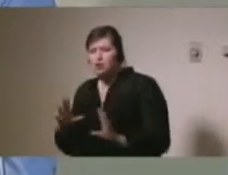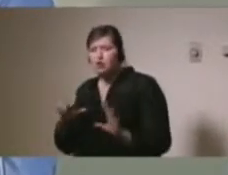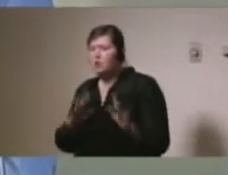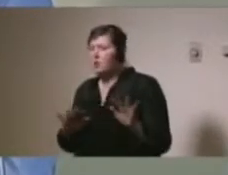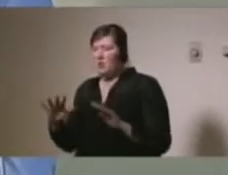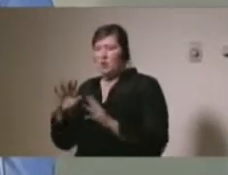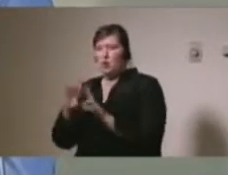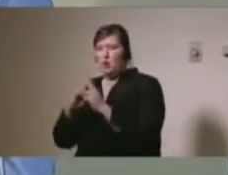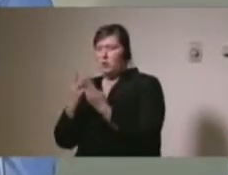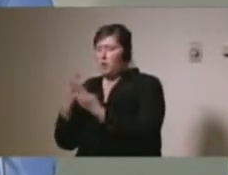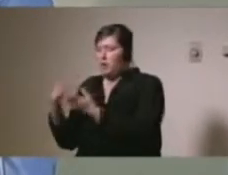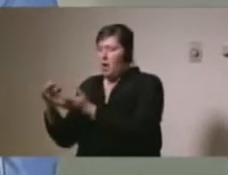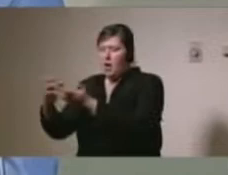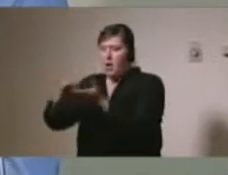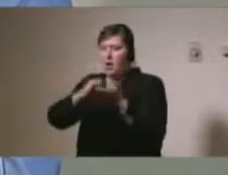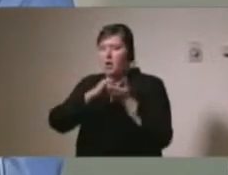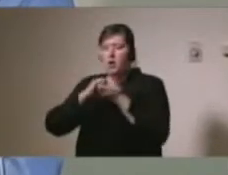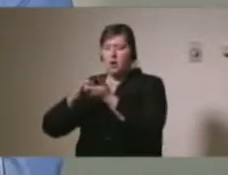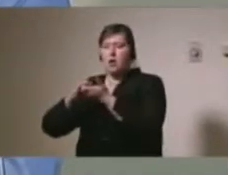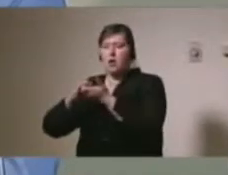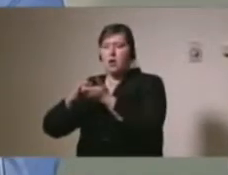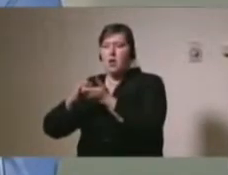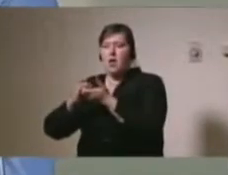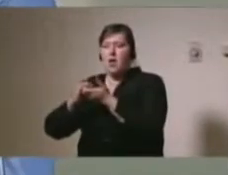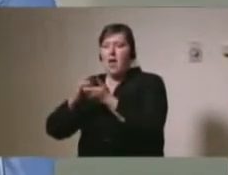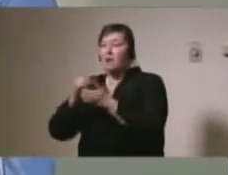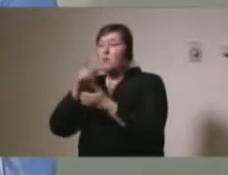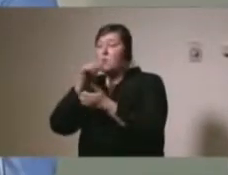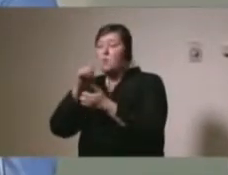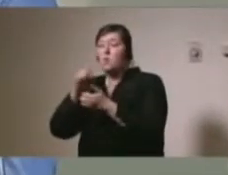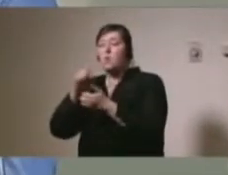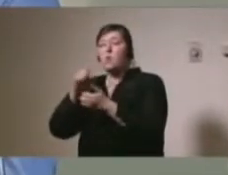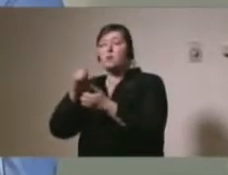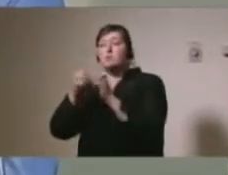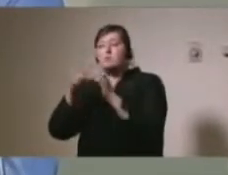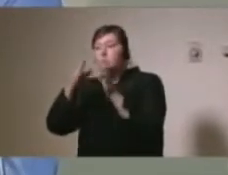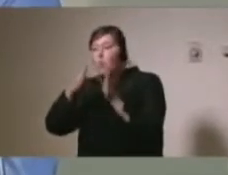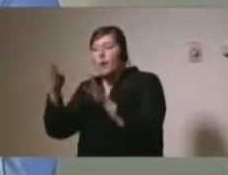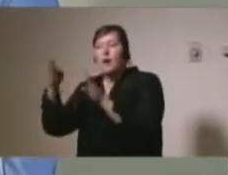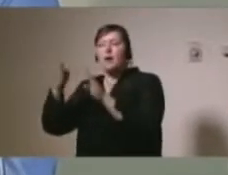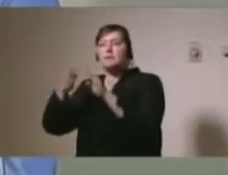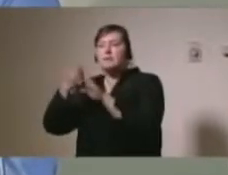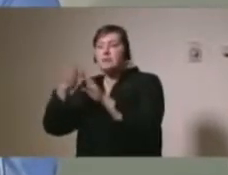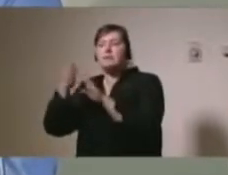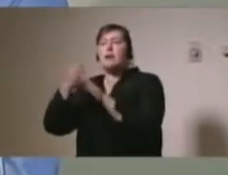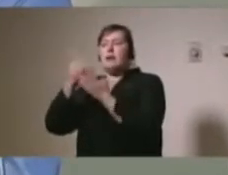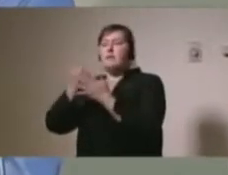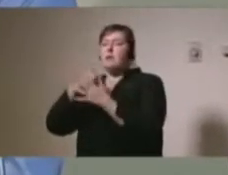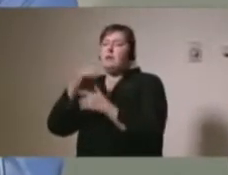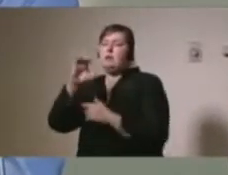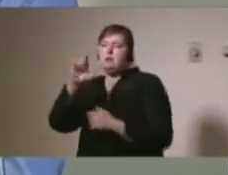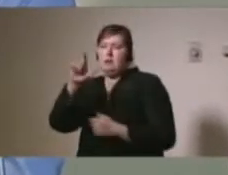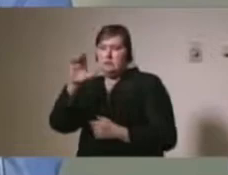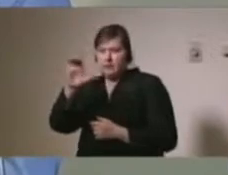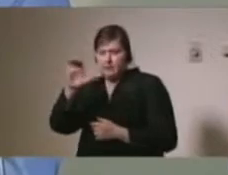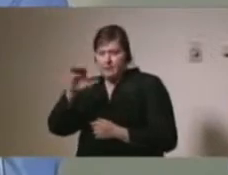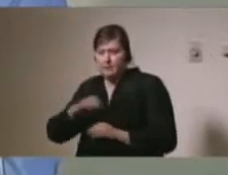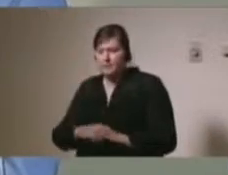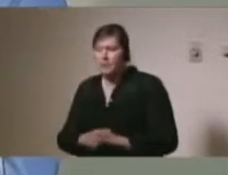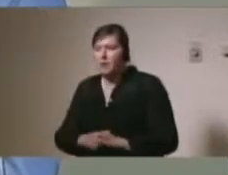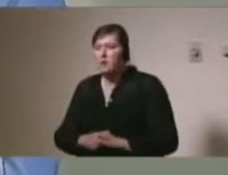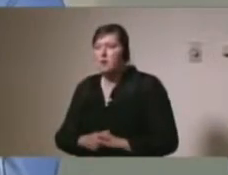this level of collaboration where labor's facilitating that activity is, so I just want to be clear that although Unifor has put a lot